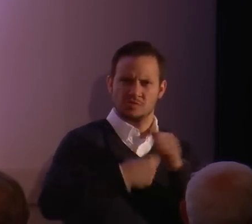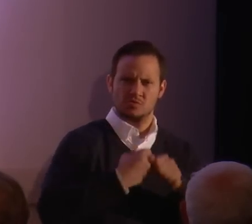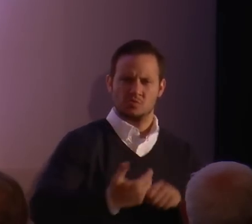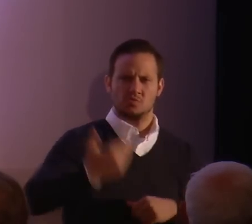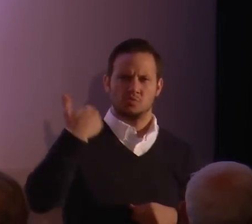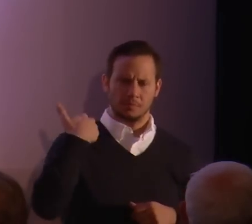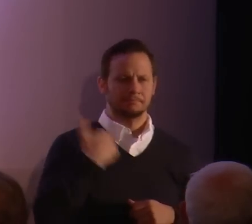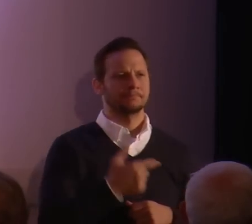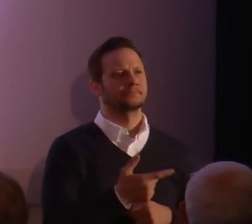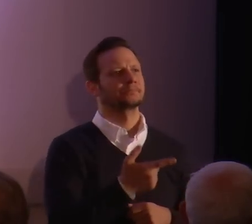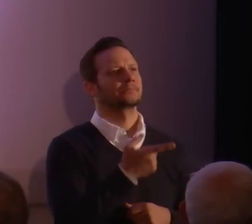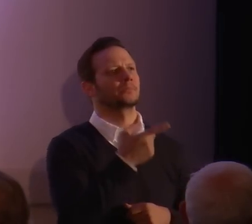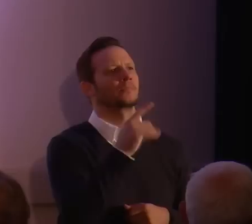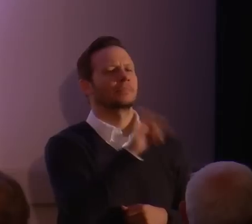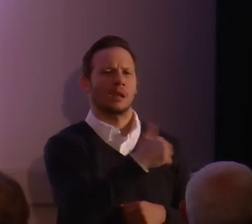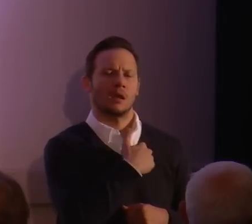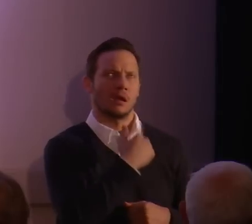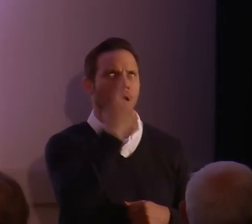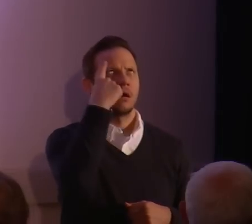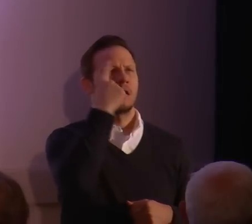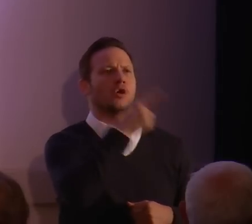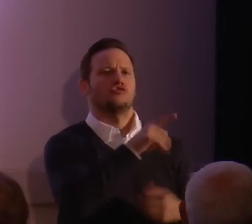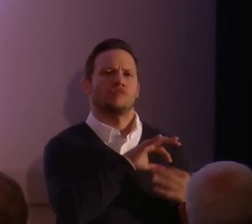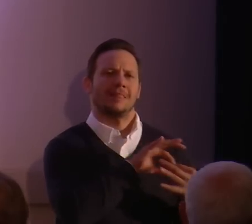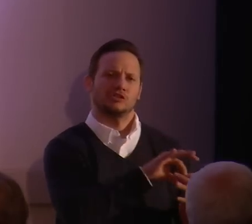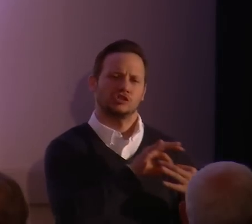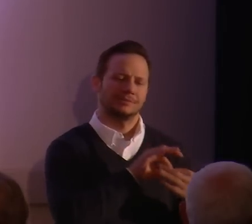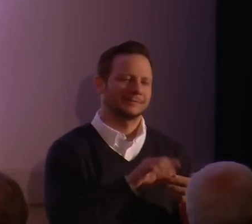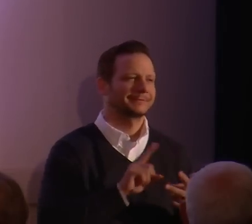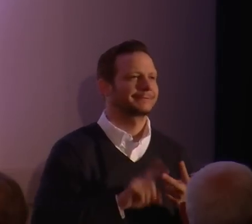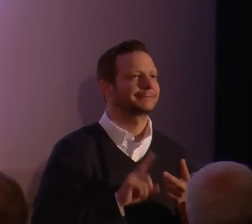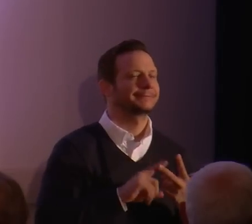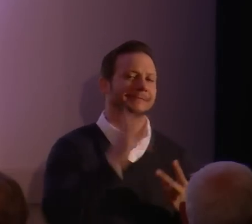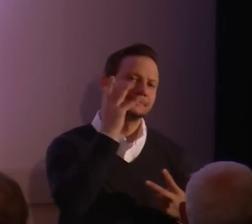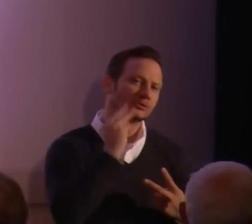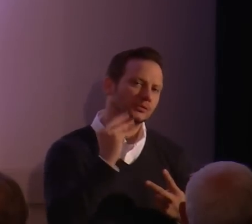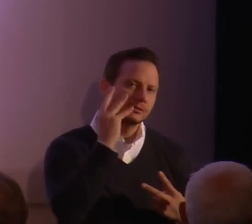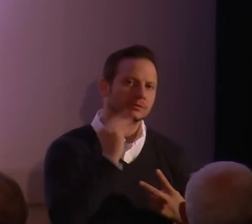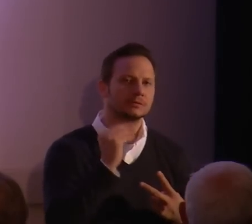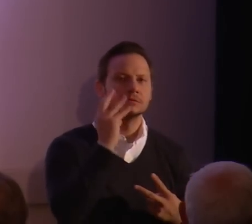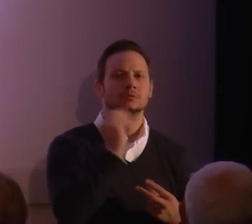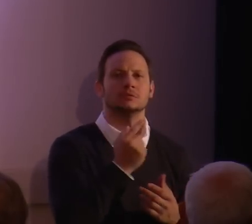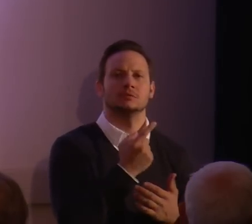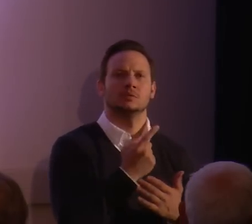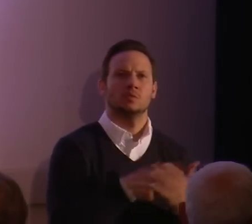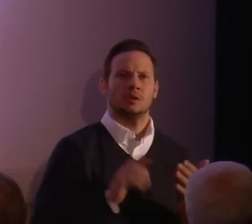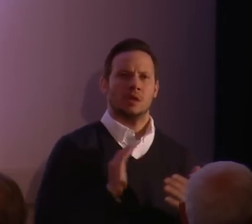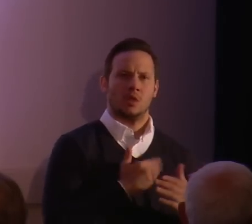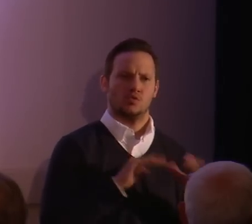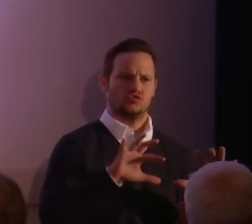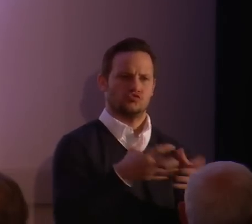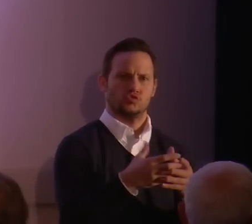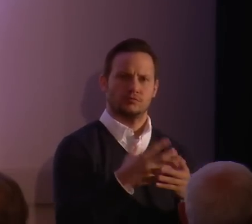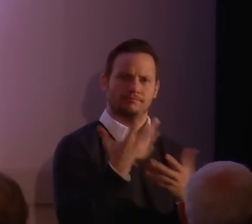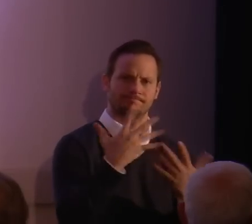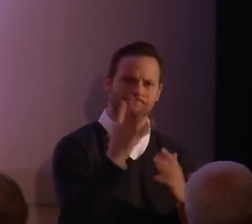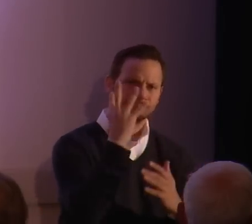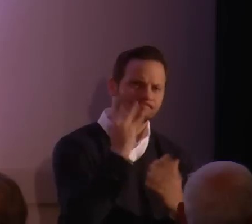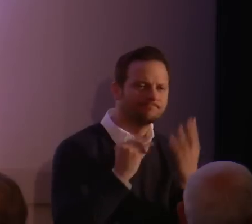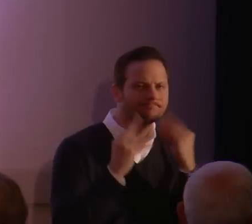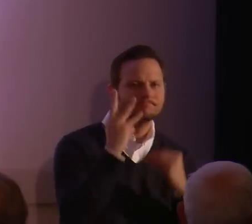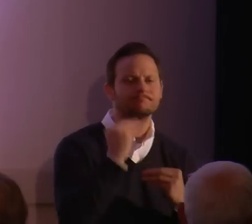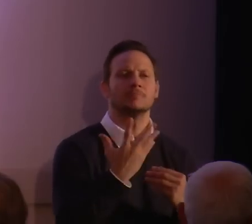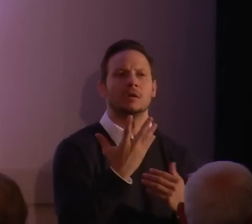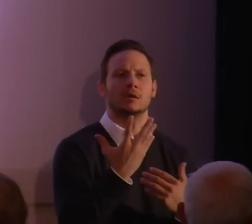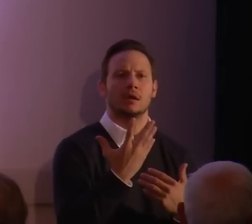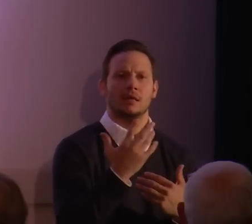the relationships that I took away from it. I think about the experiences and what we went through as a group out there. And those reflections for me have